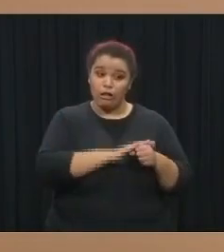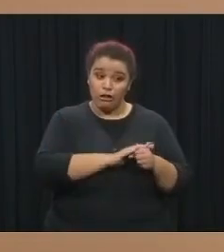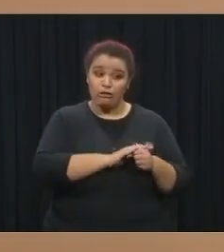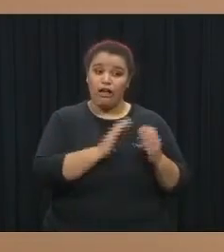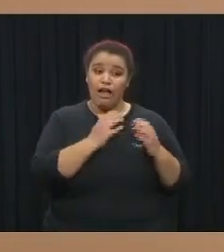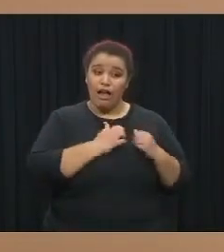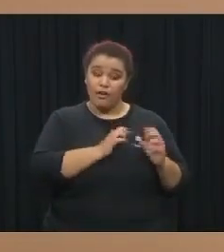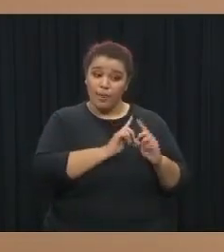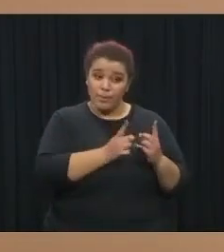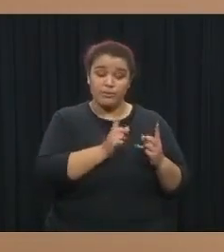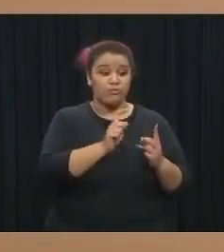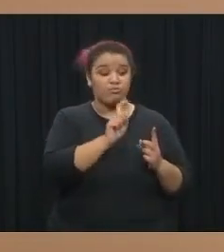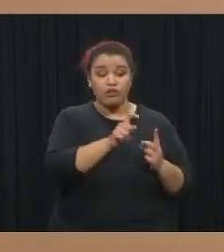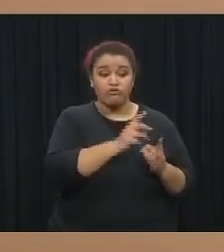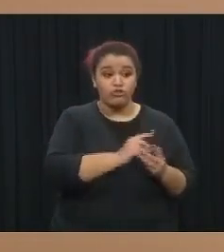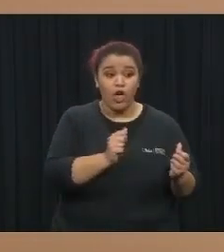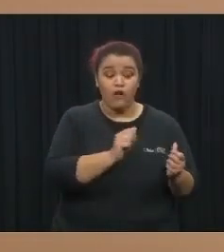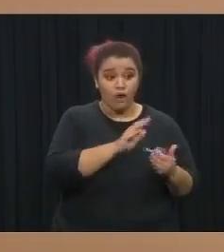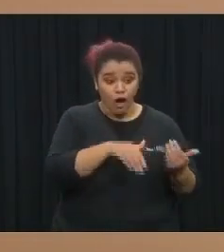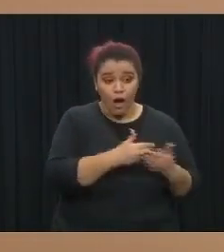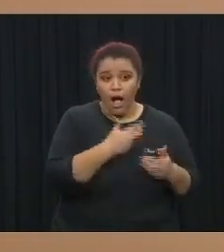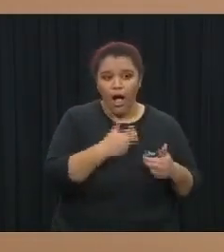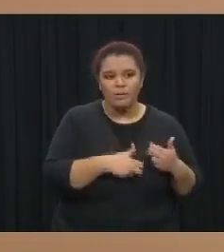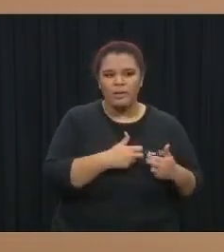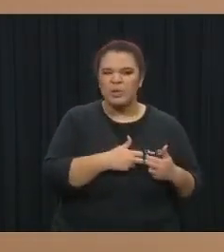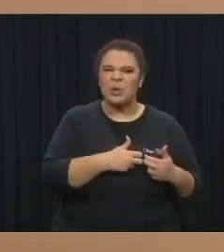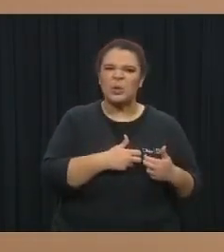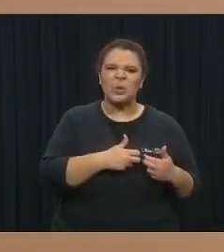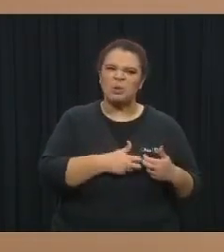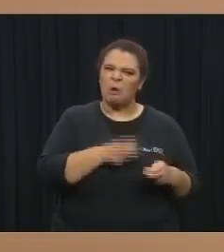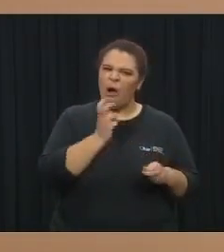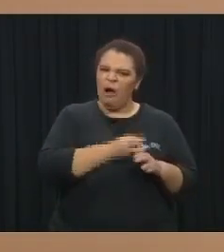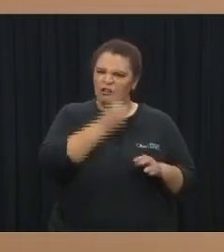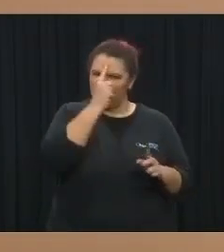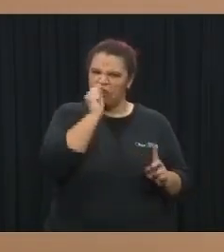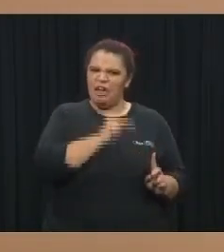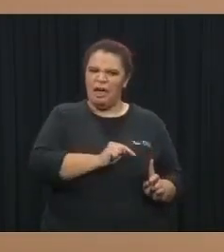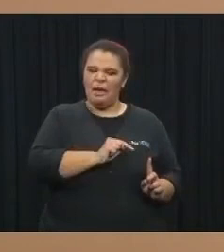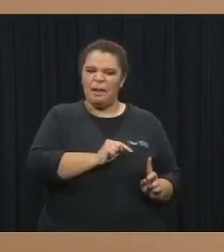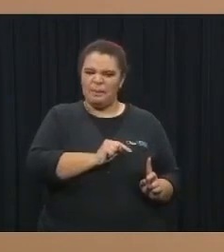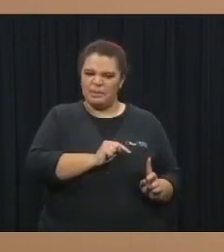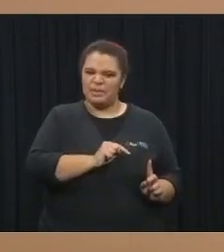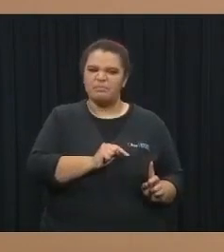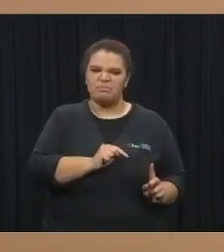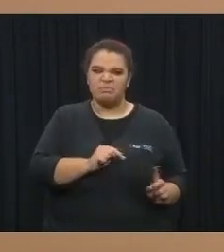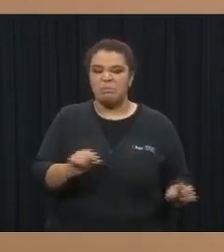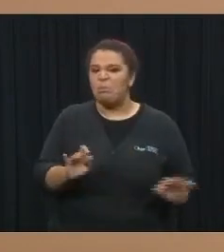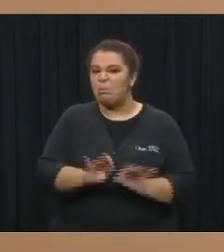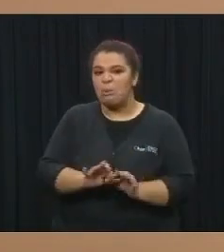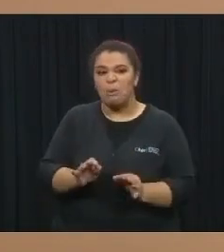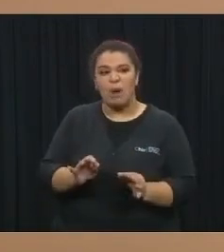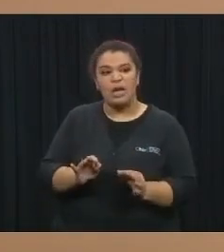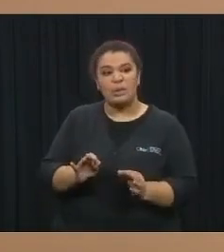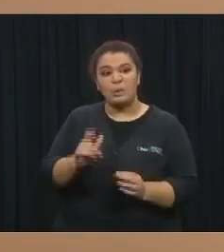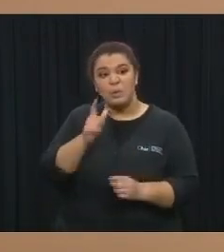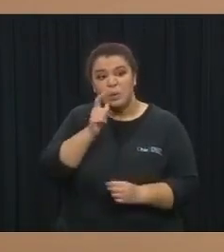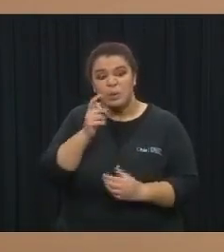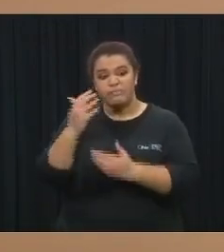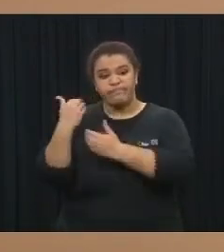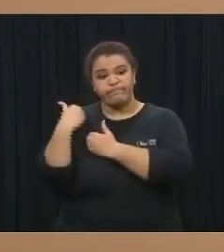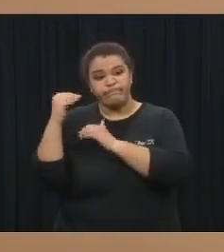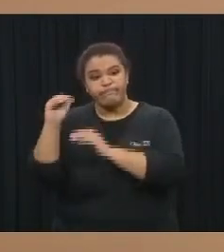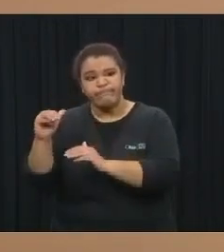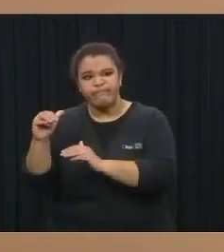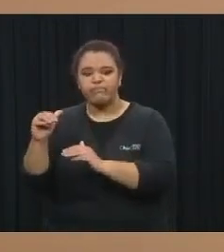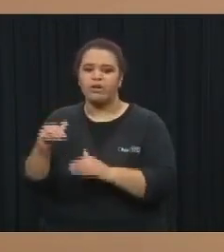something for employers to understand if they are essential businesses, and it's not an exact call, so it's something you need